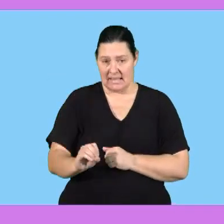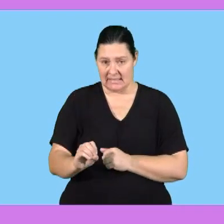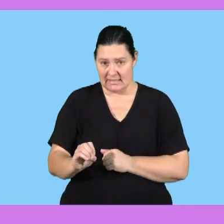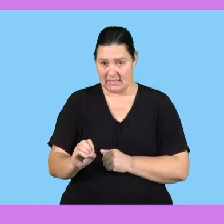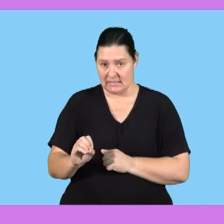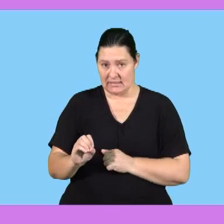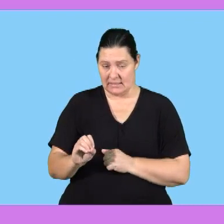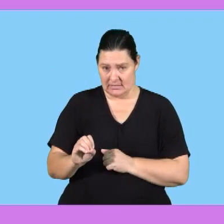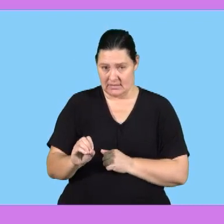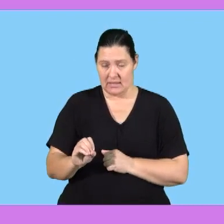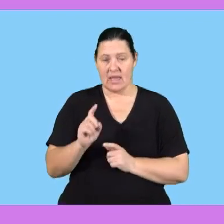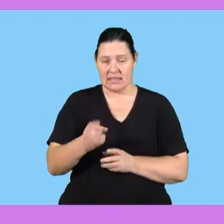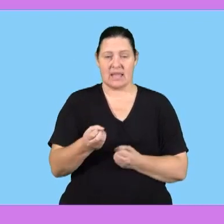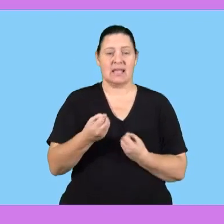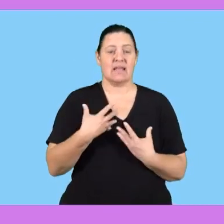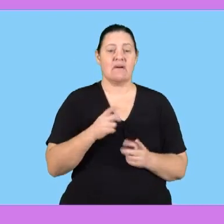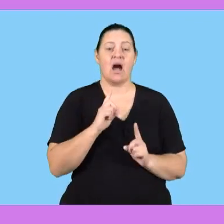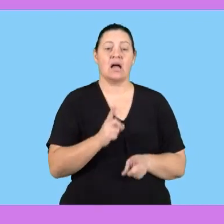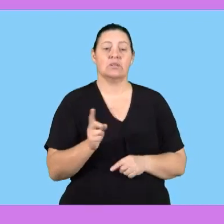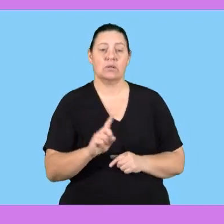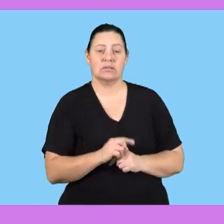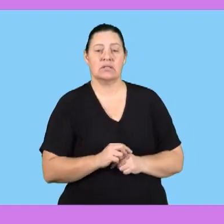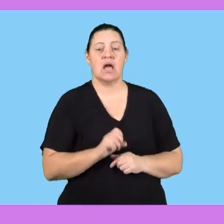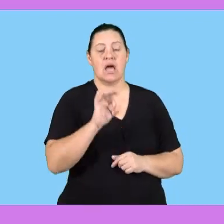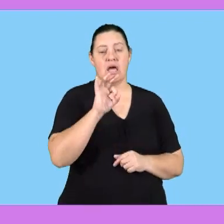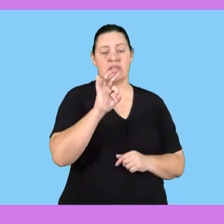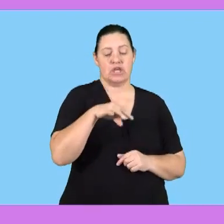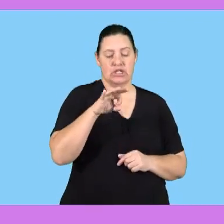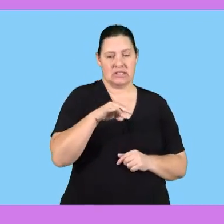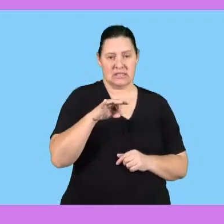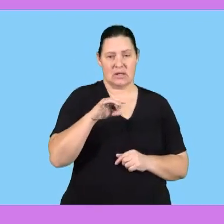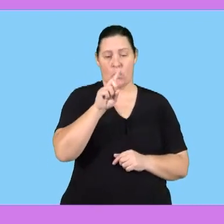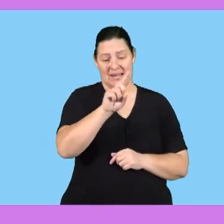106.18%. Right, so that will give me an answer of